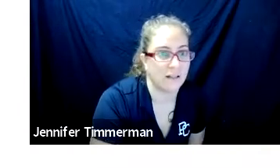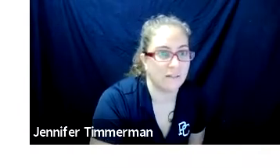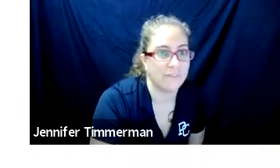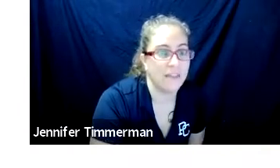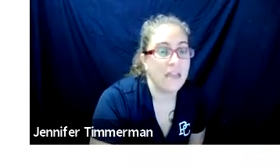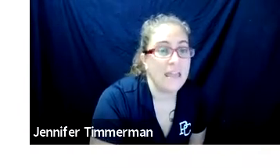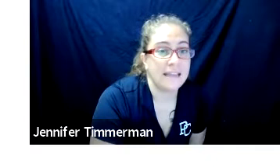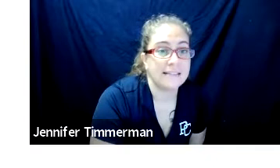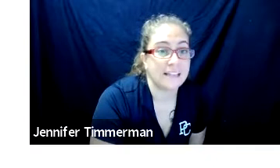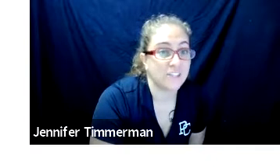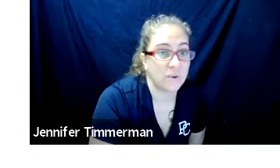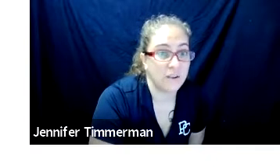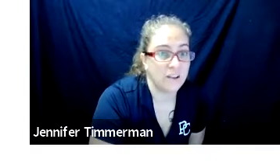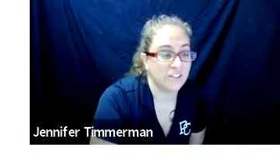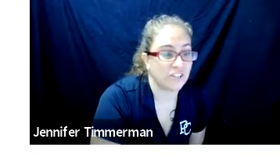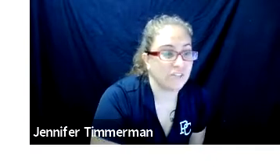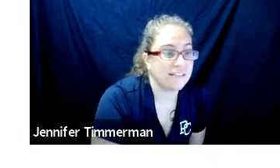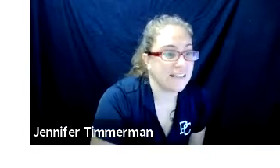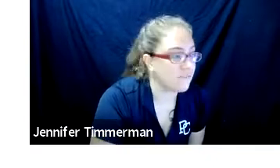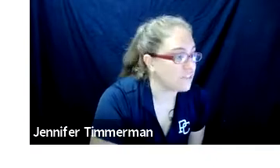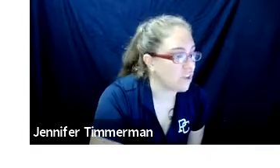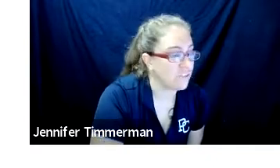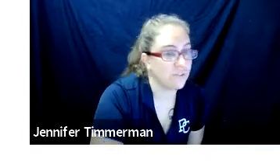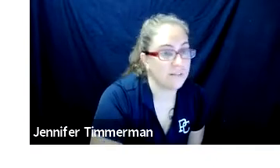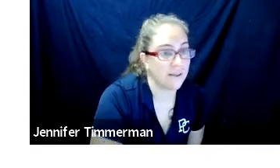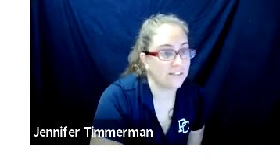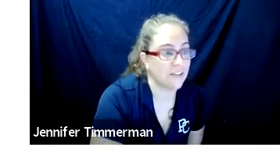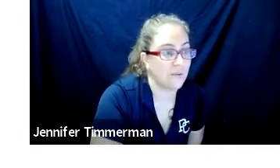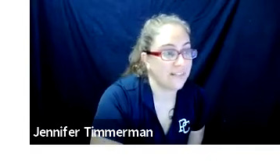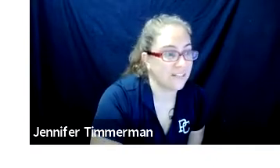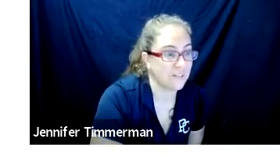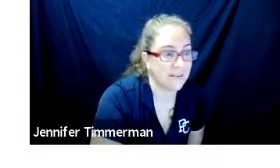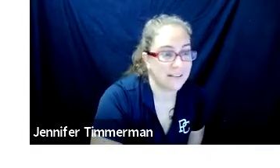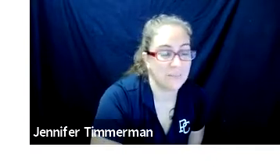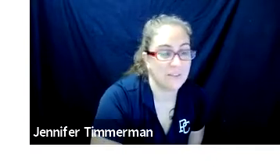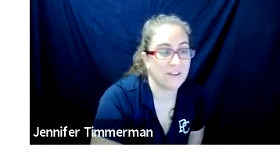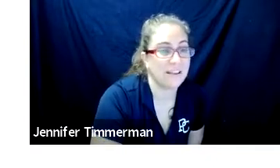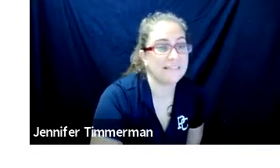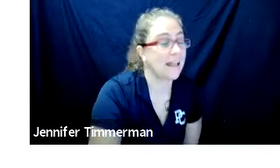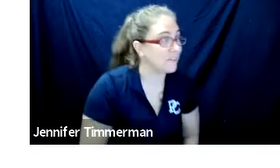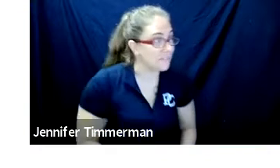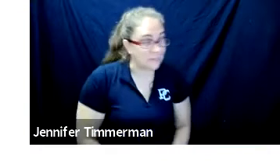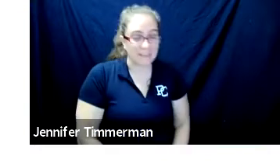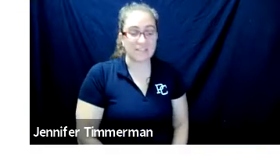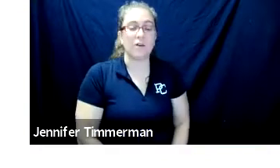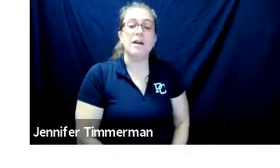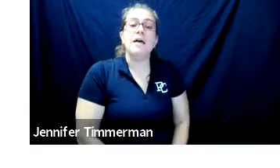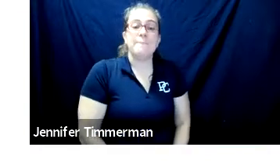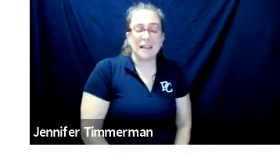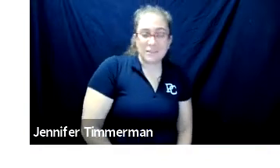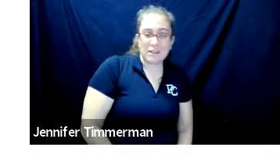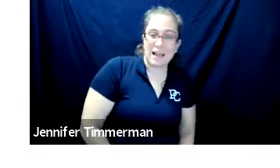as well. That's a great question. Jerry's asked if it's also used in Mexico, and that's actually my next point there. It's not used in